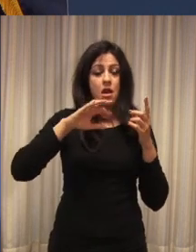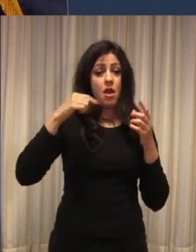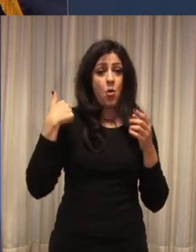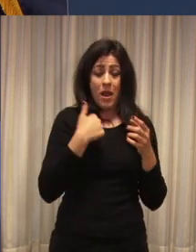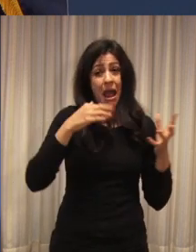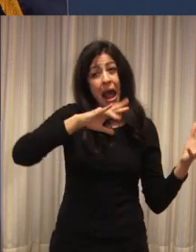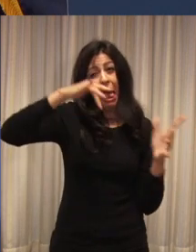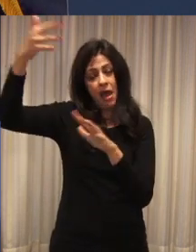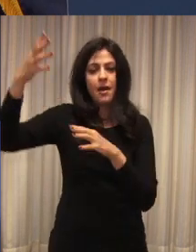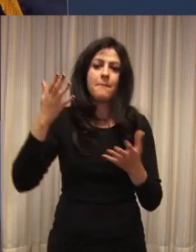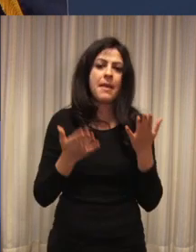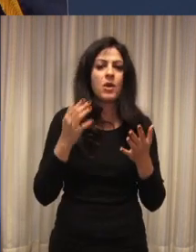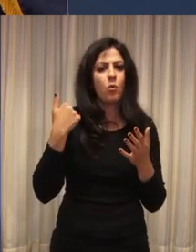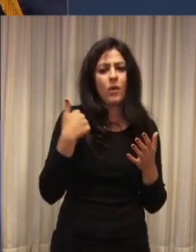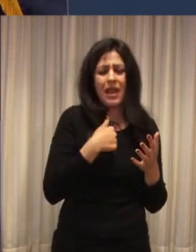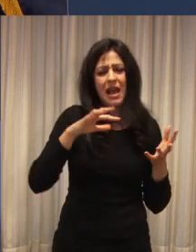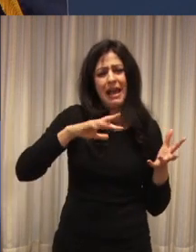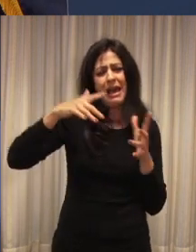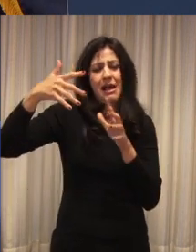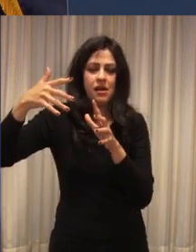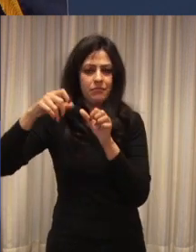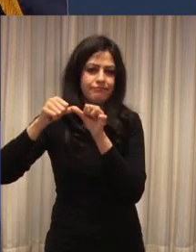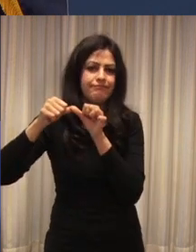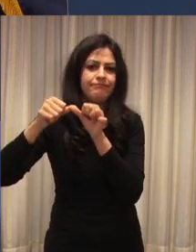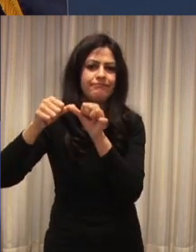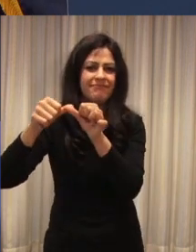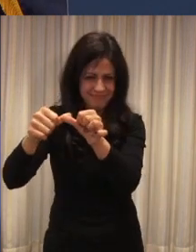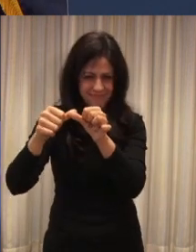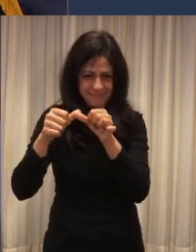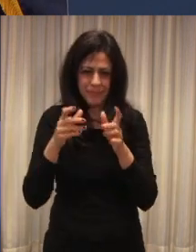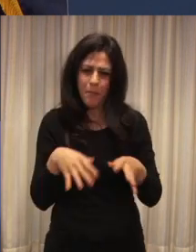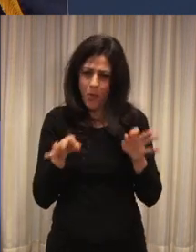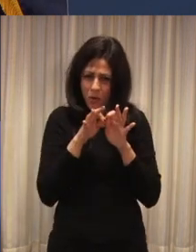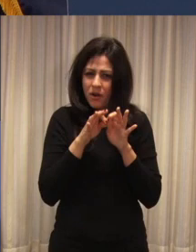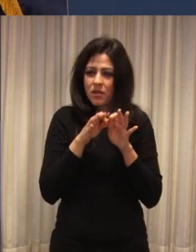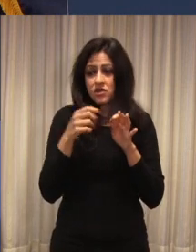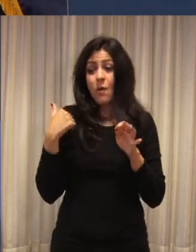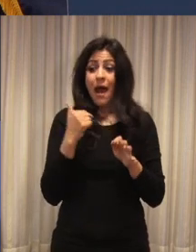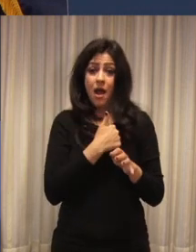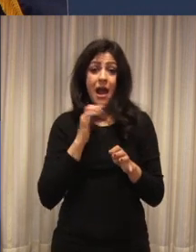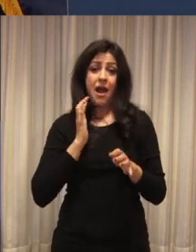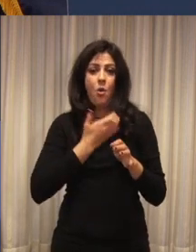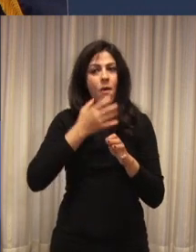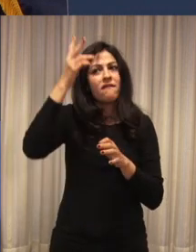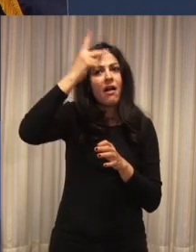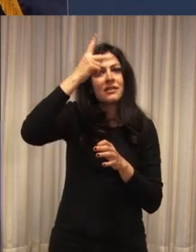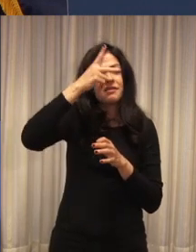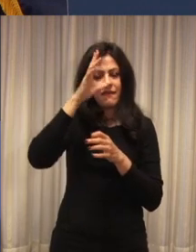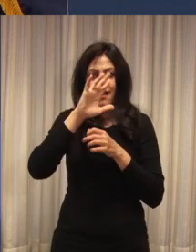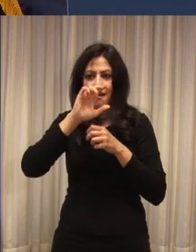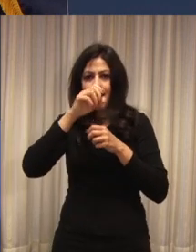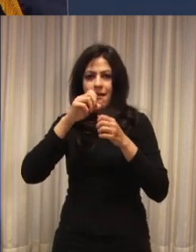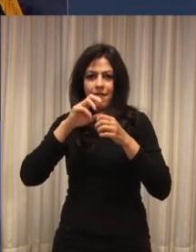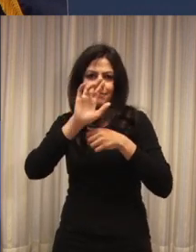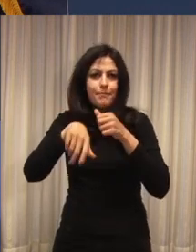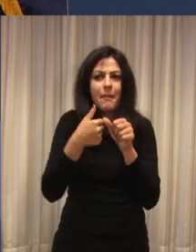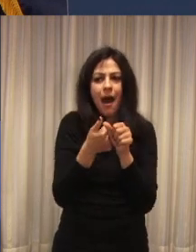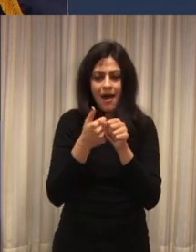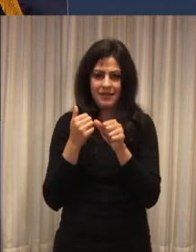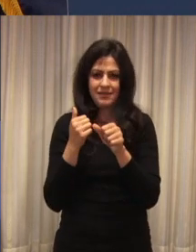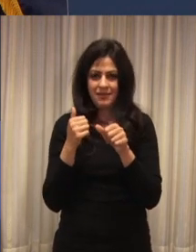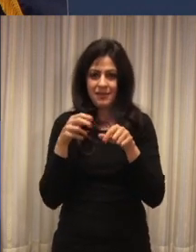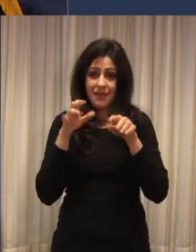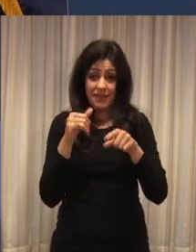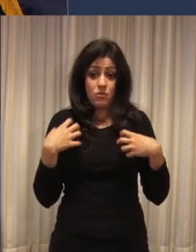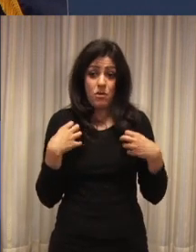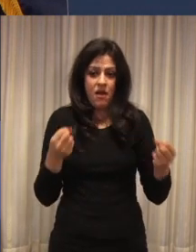be debilitated. And so the whole underlying philosophy of our recovery to me has to be about